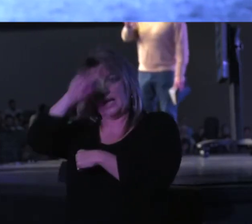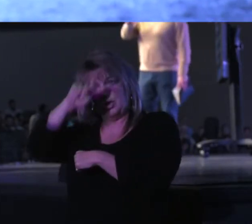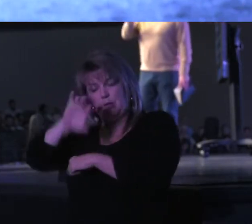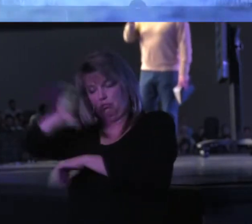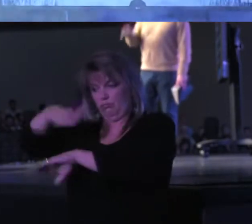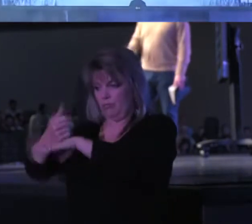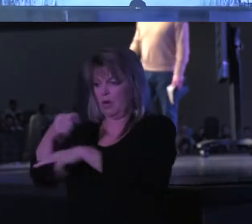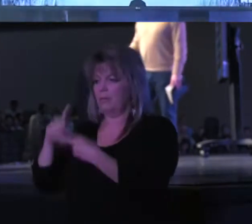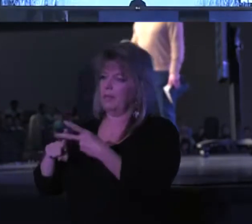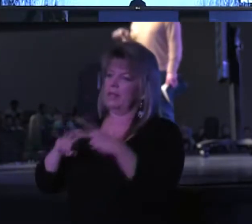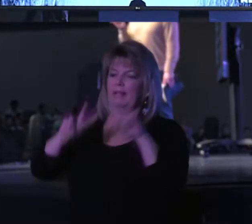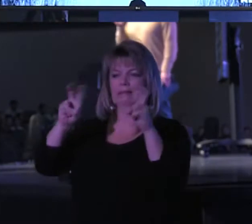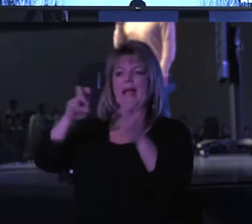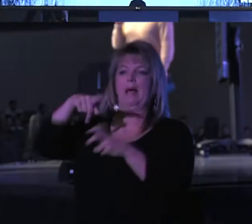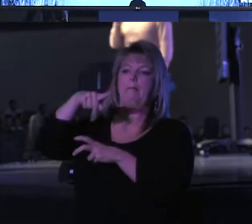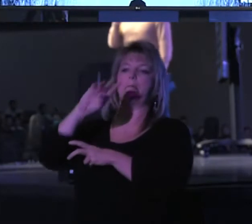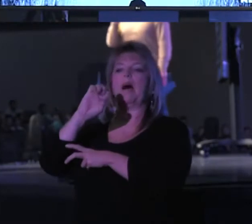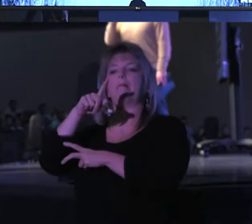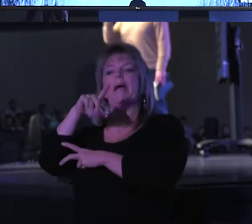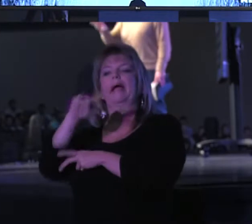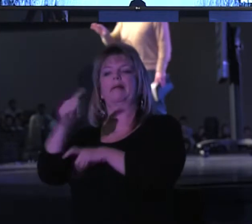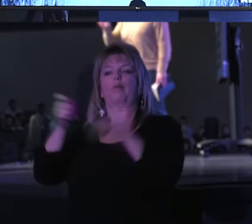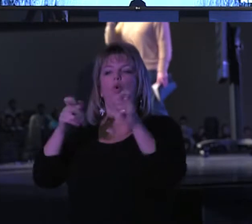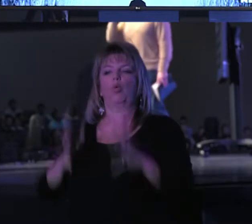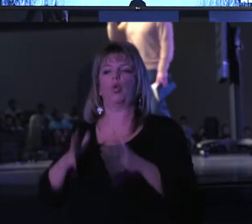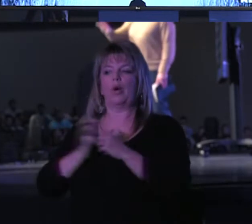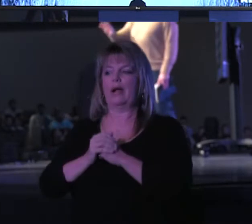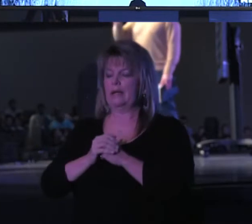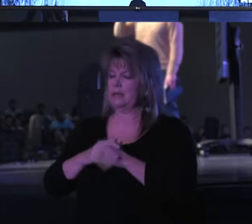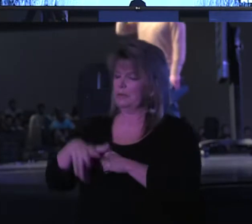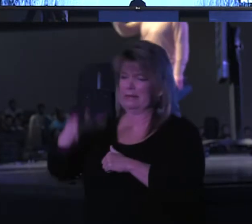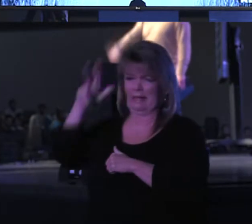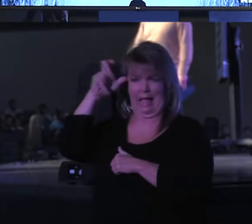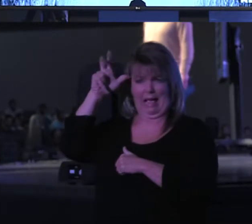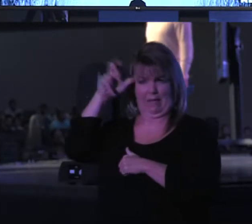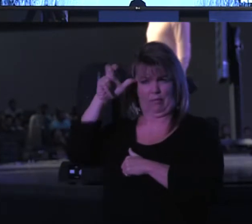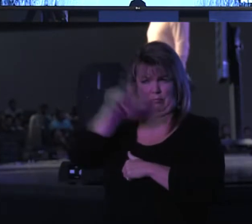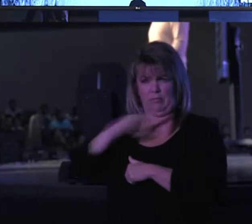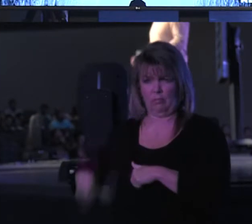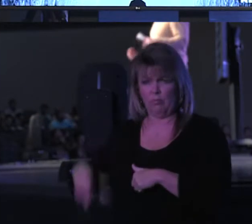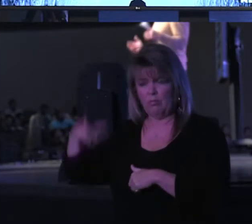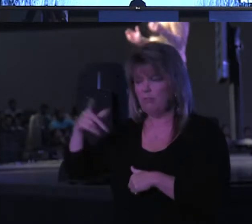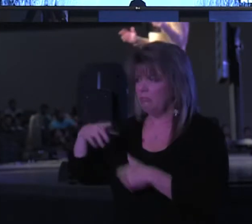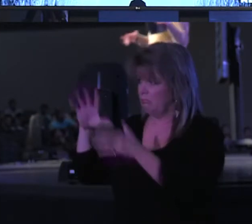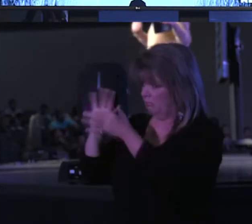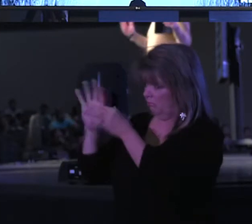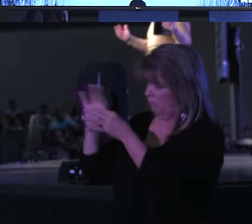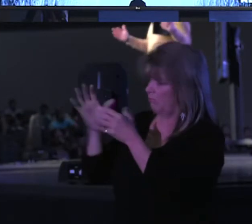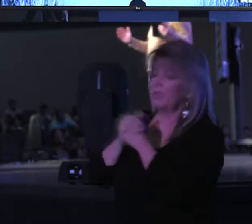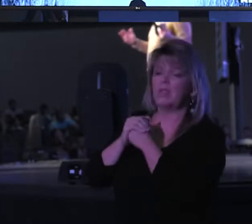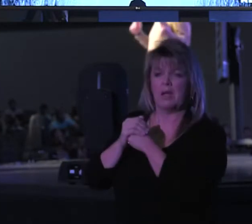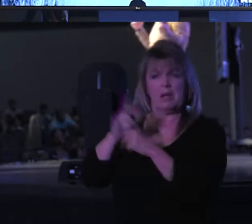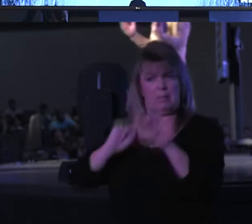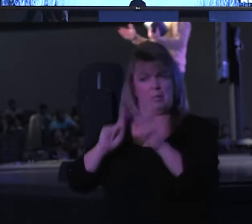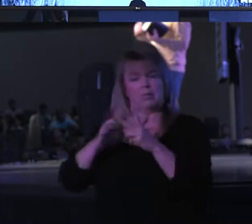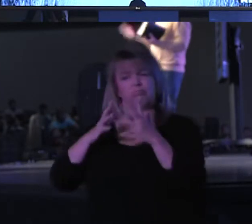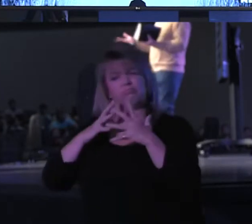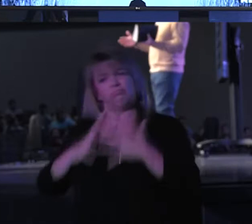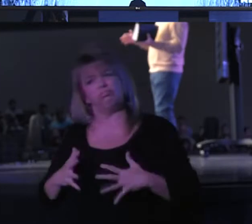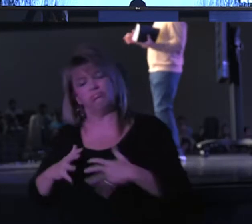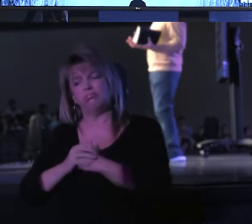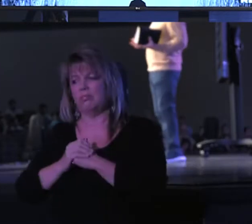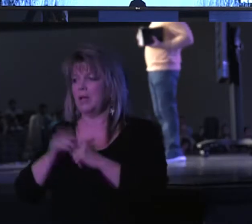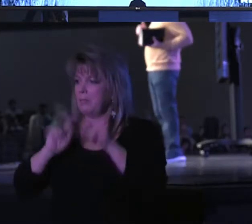a puppet ruler. And he did what was evil in the sight of the Lord. And so people began to scurry. They began to run